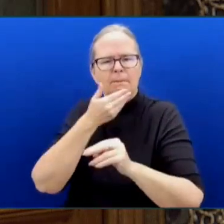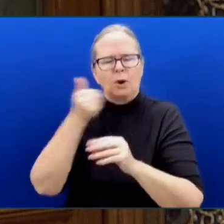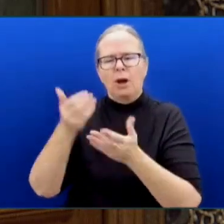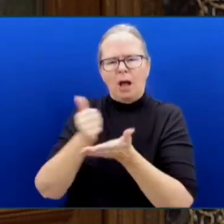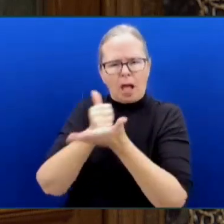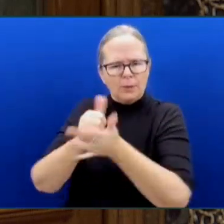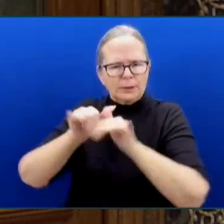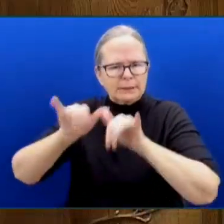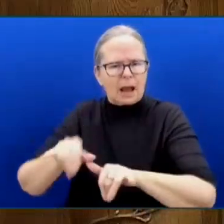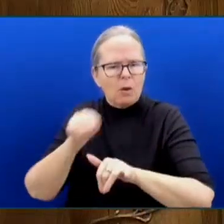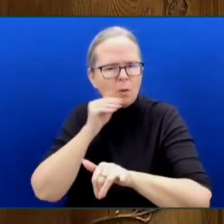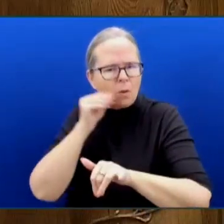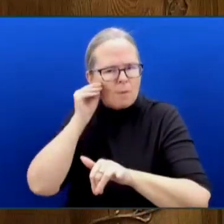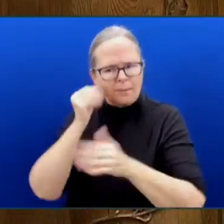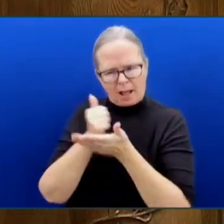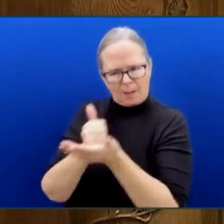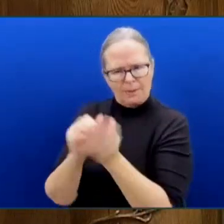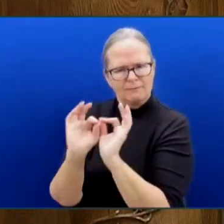need?